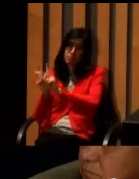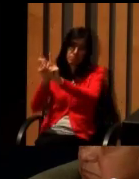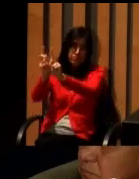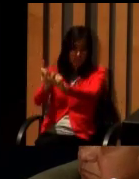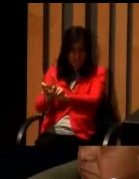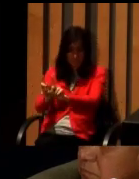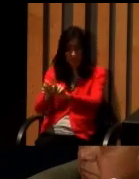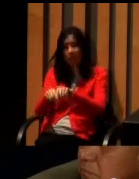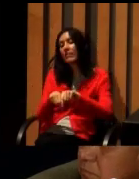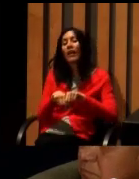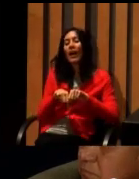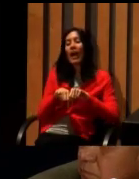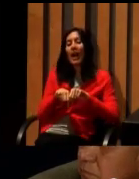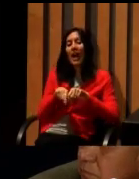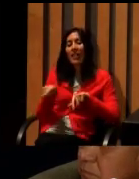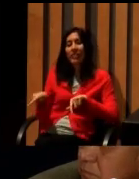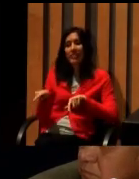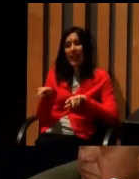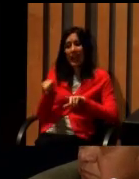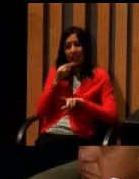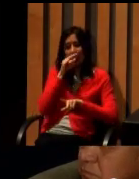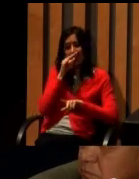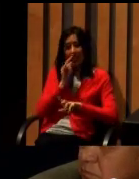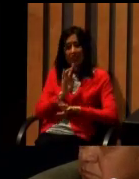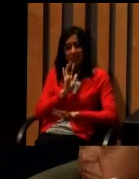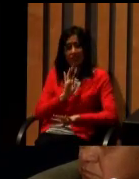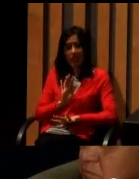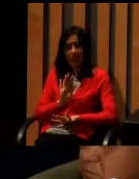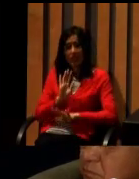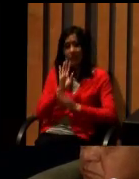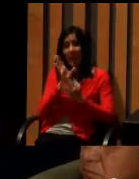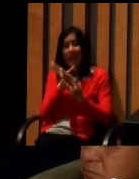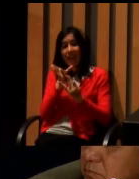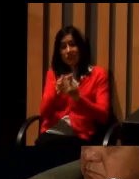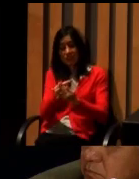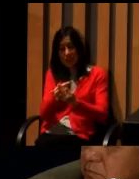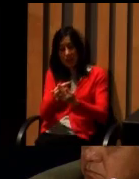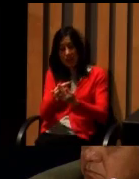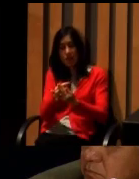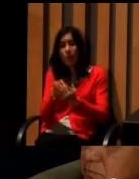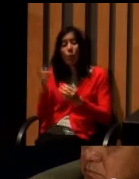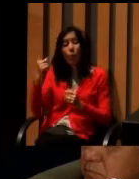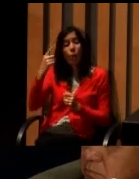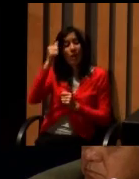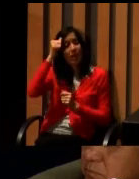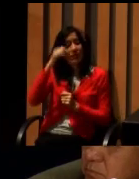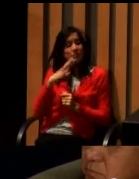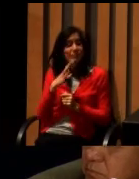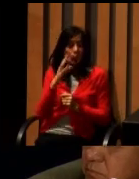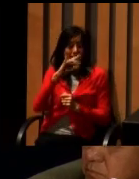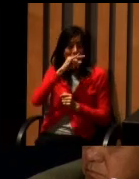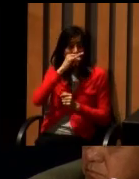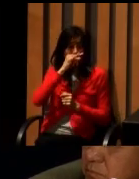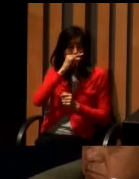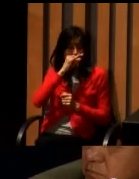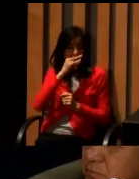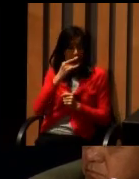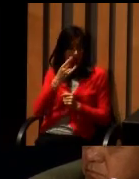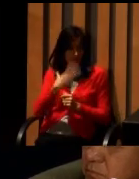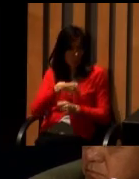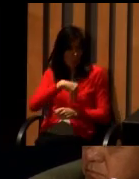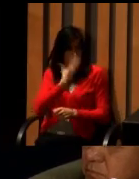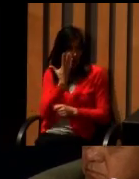five-year-old turned away in shame at halftime when a white kid in war paint began doing the woo-woo sound in the